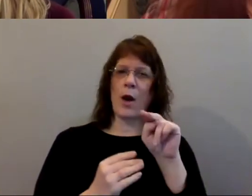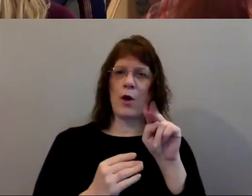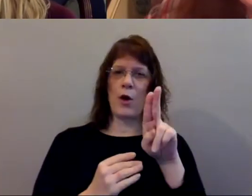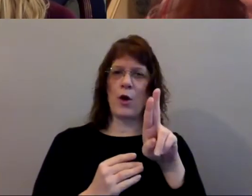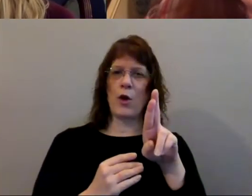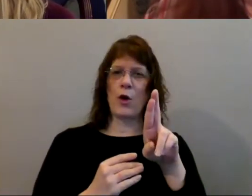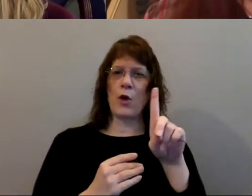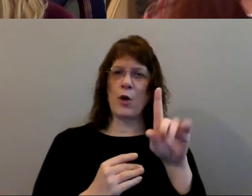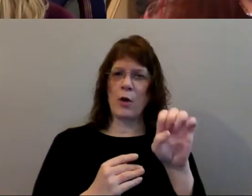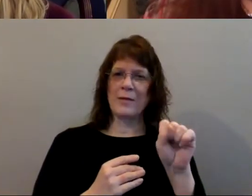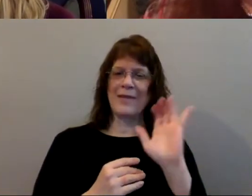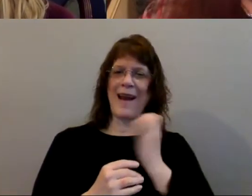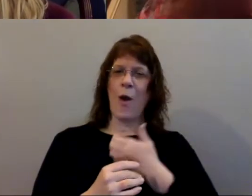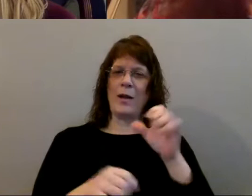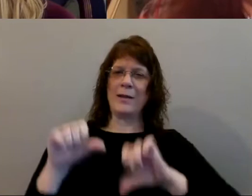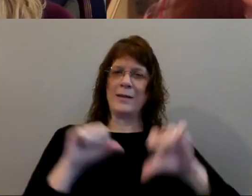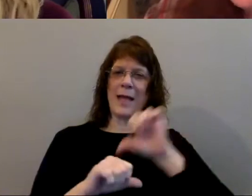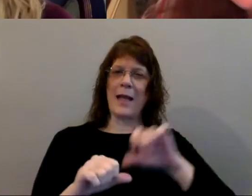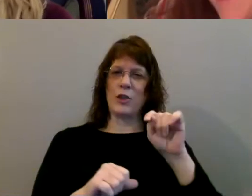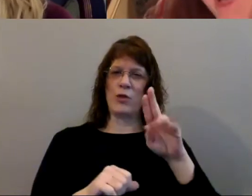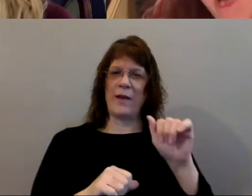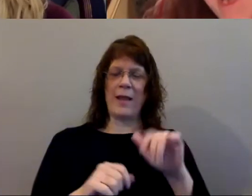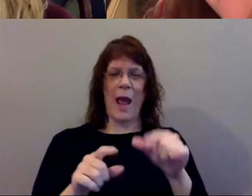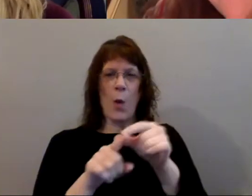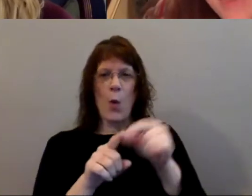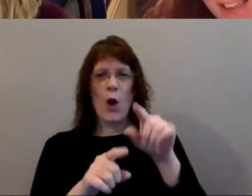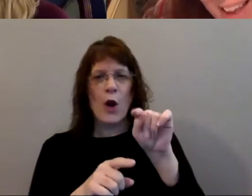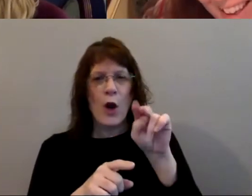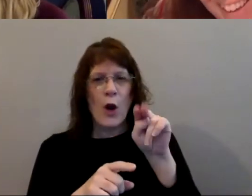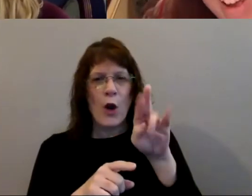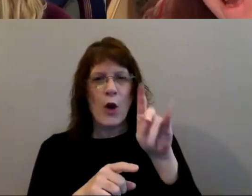the other night because I think the word nurdle is like too funny. But anyway,